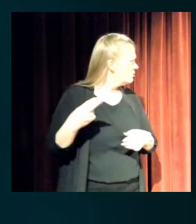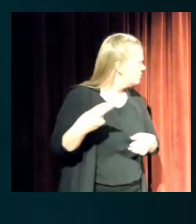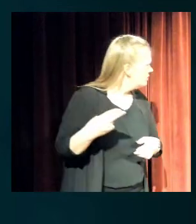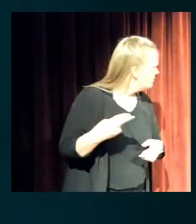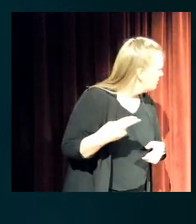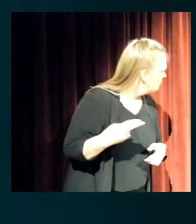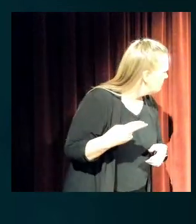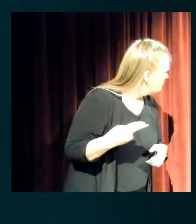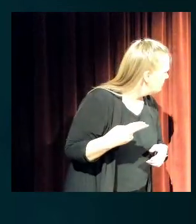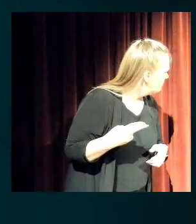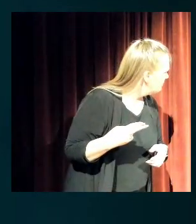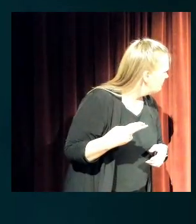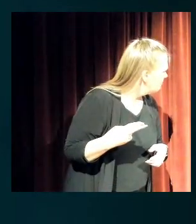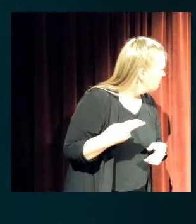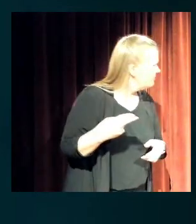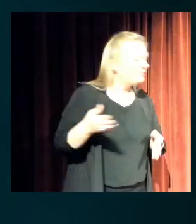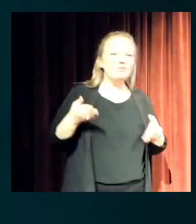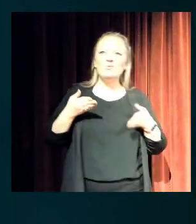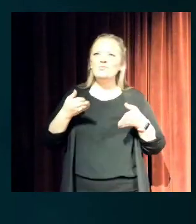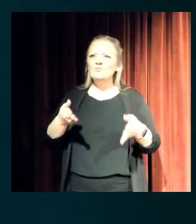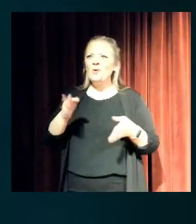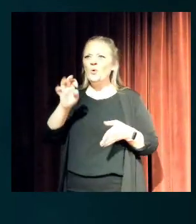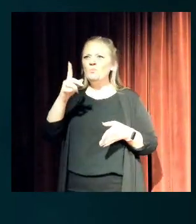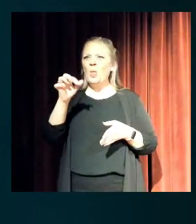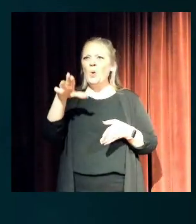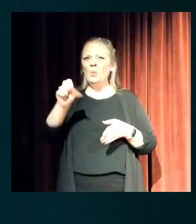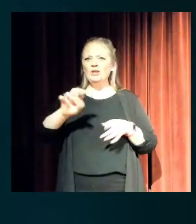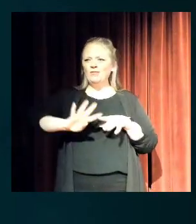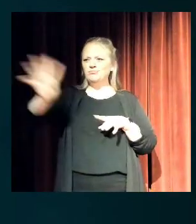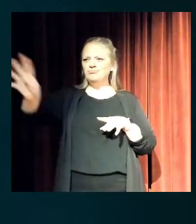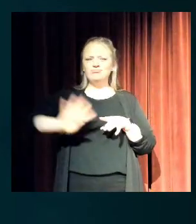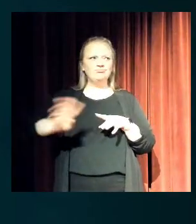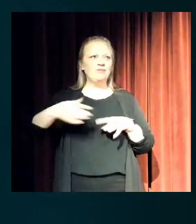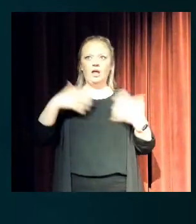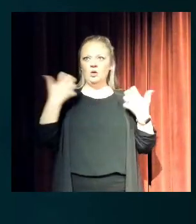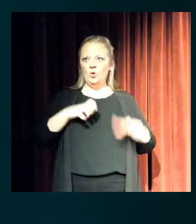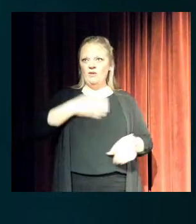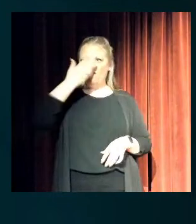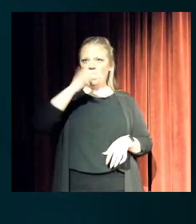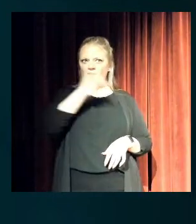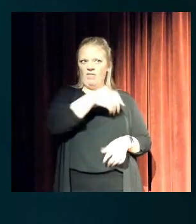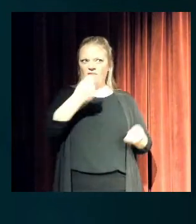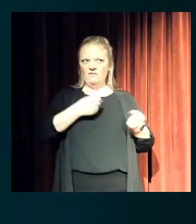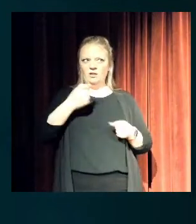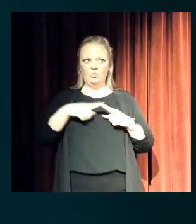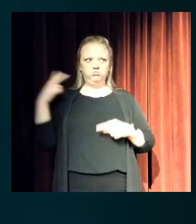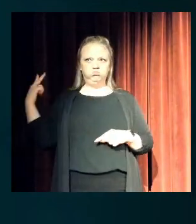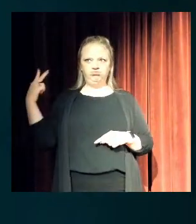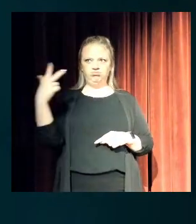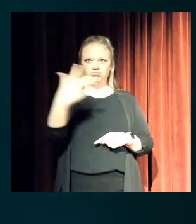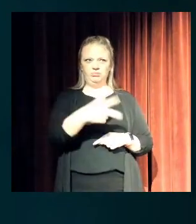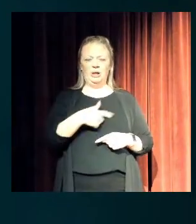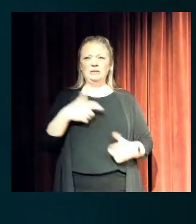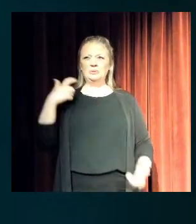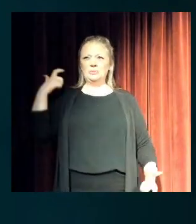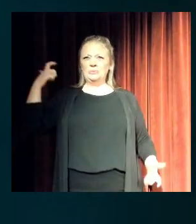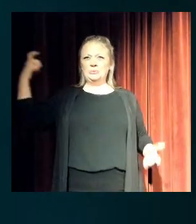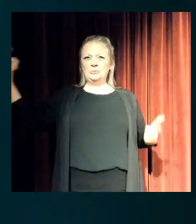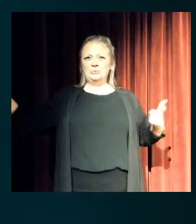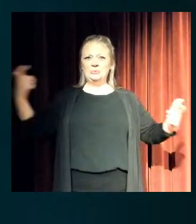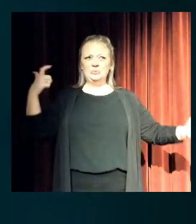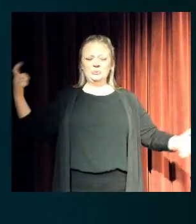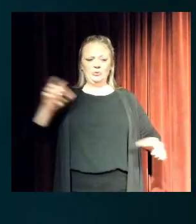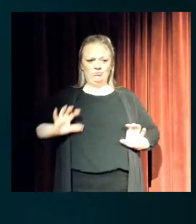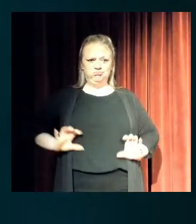ready to be ordered. I would not want to be in front of that vehicle when it's coming down. These are giant snow